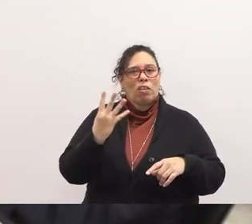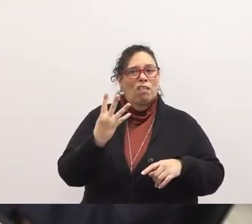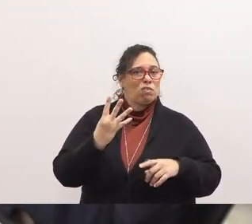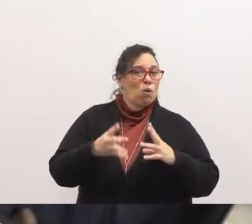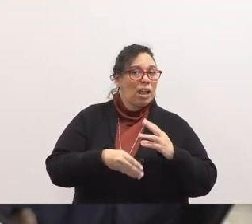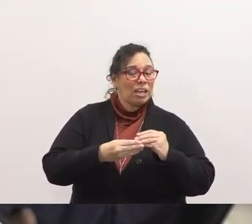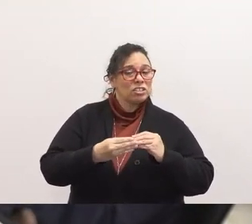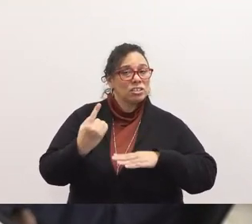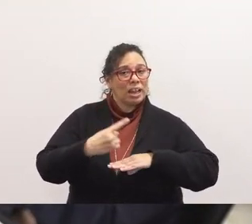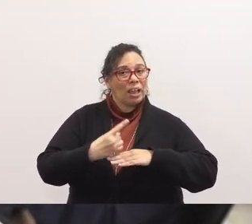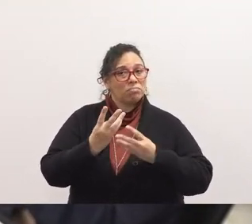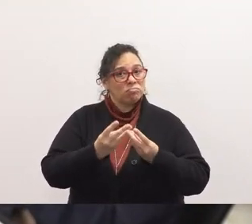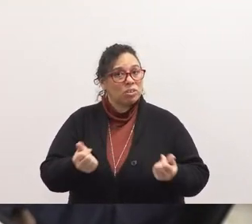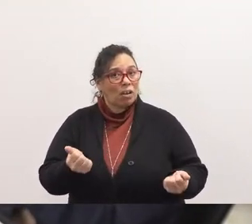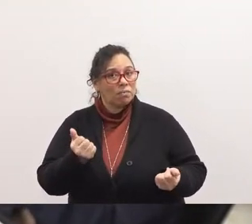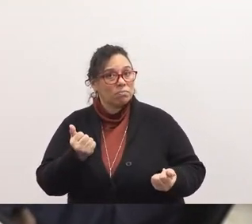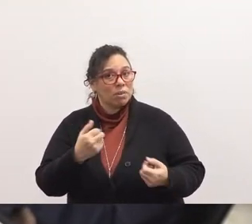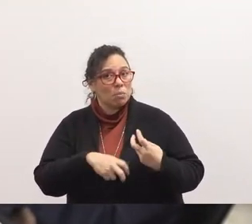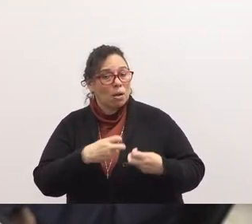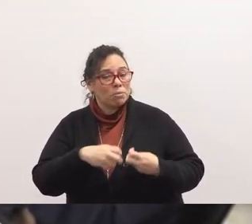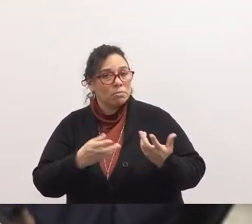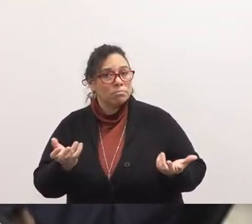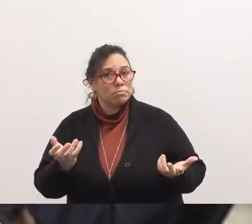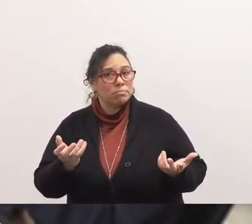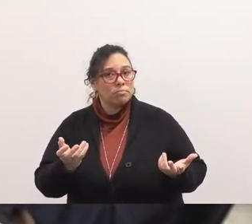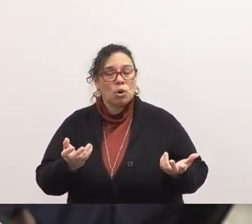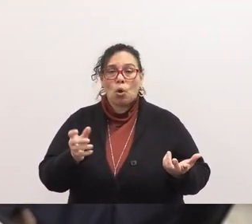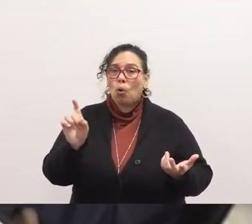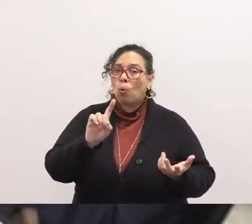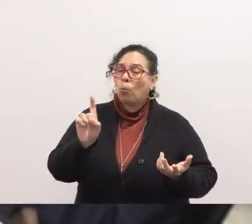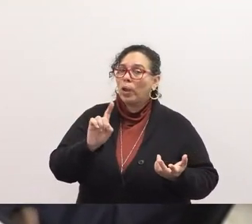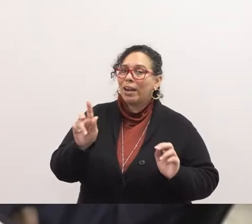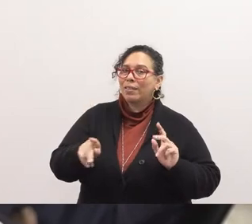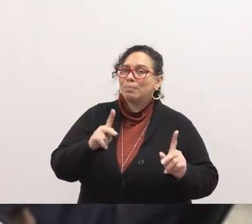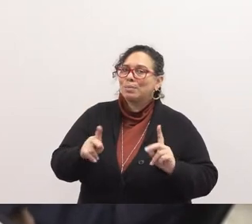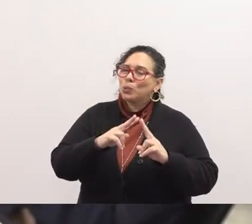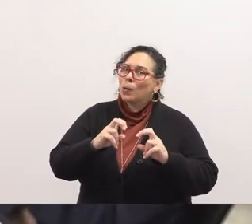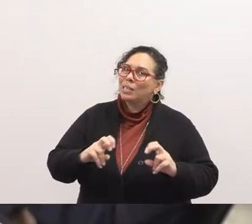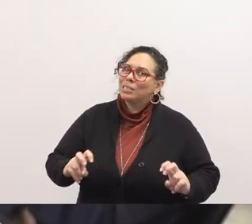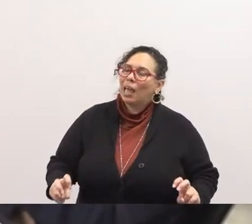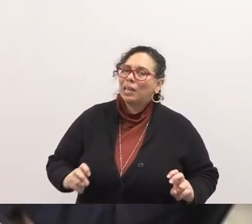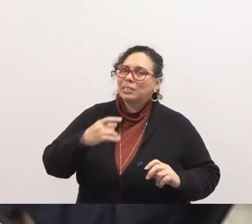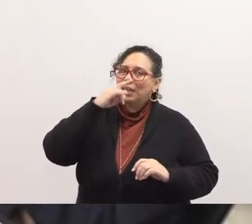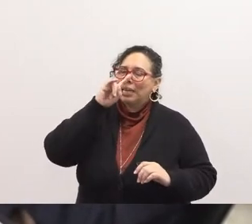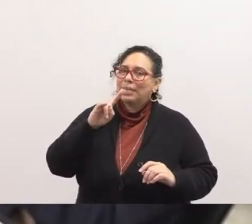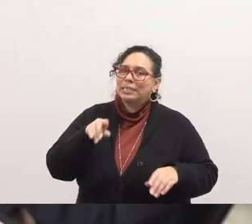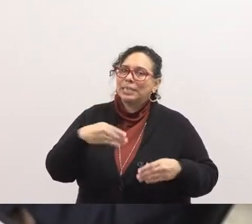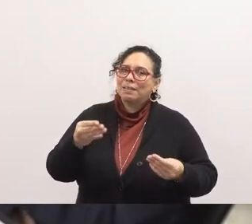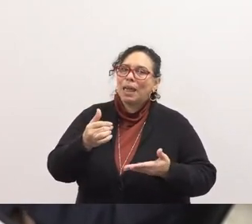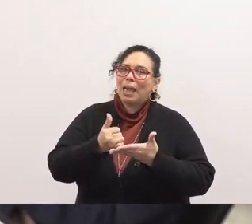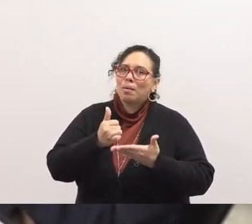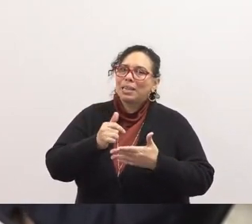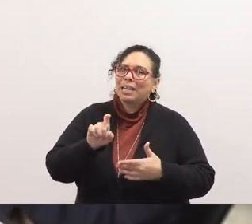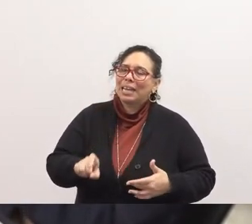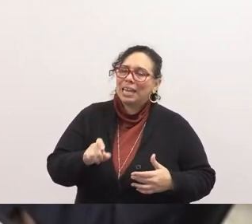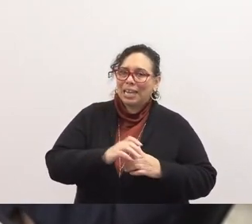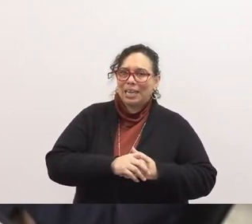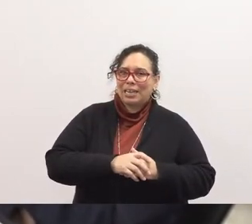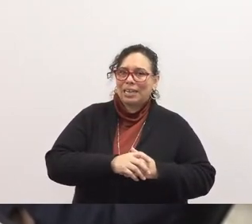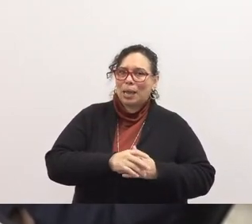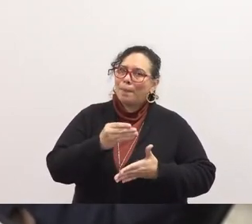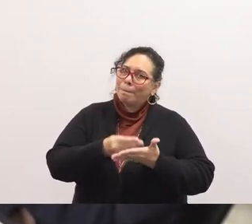solve that problem? Where are the people to assess these kids and get them the help they need? Why don't you put the money